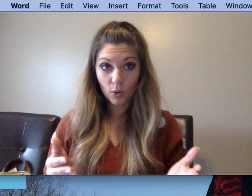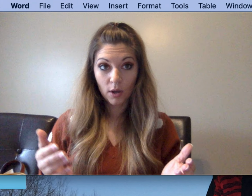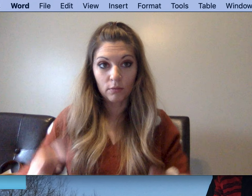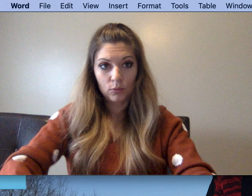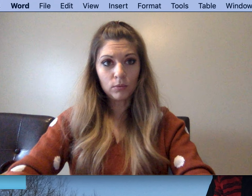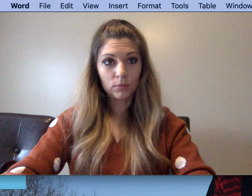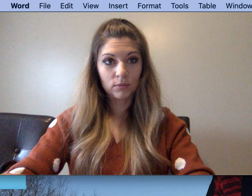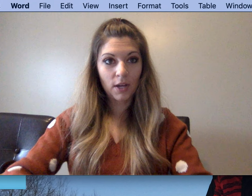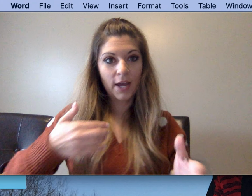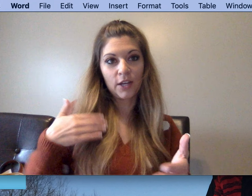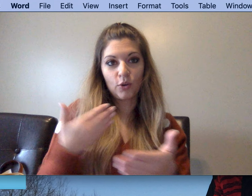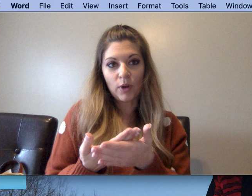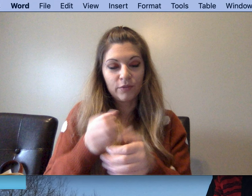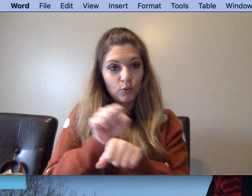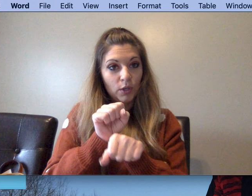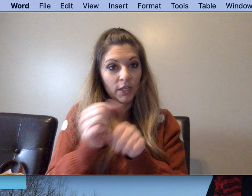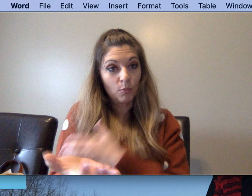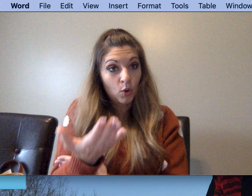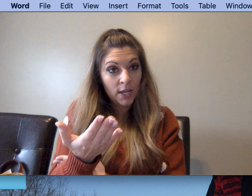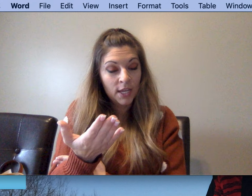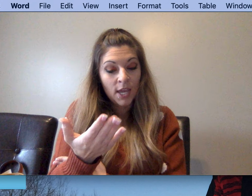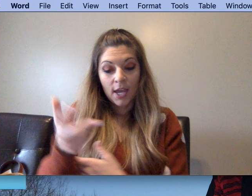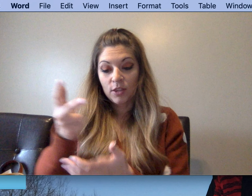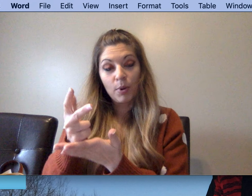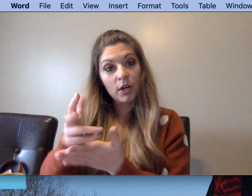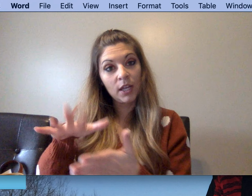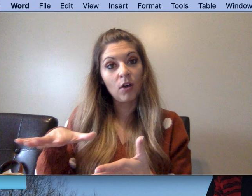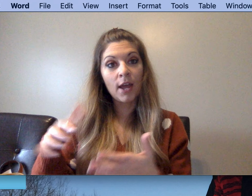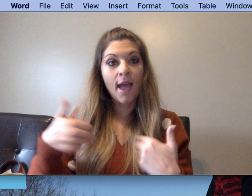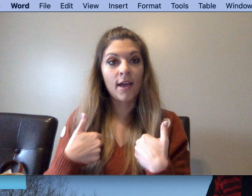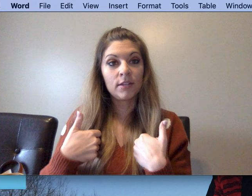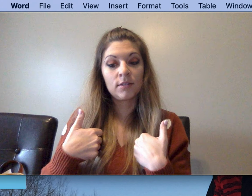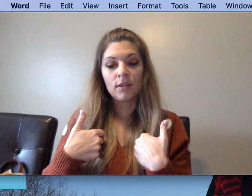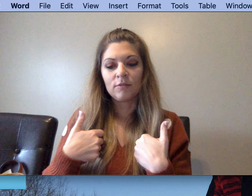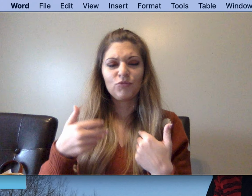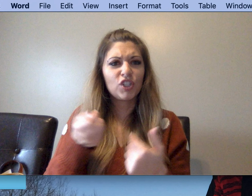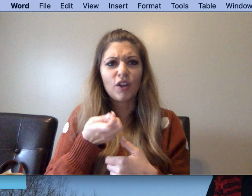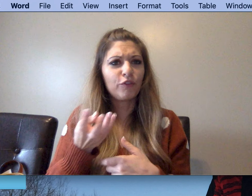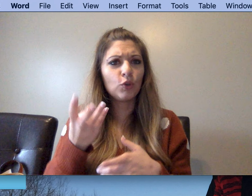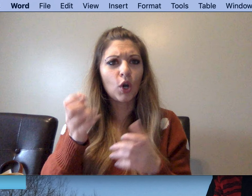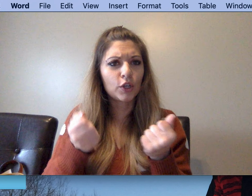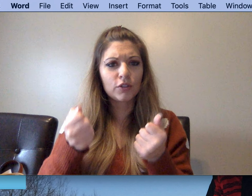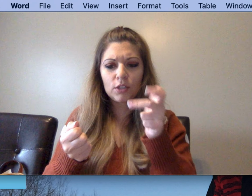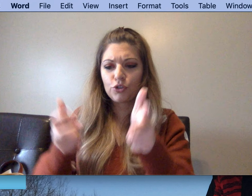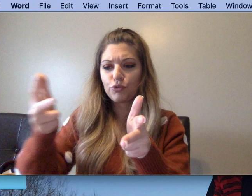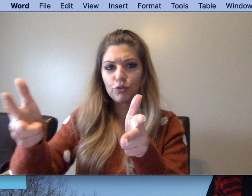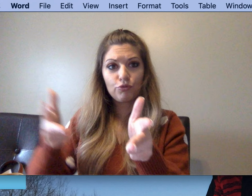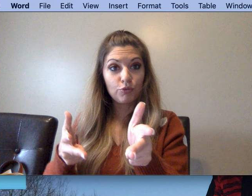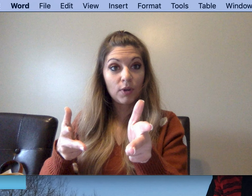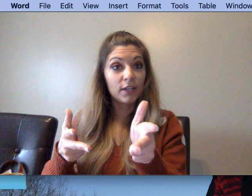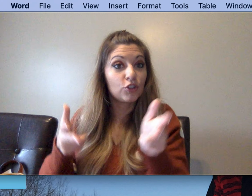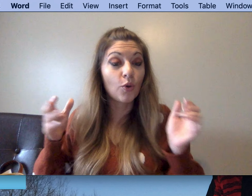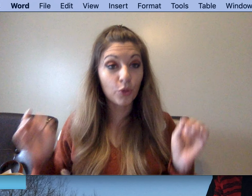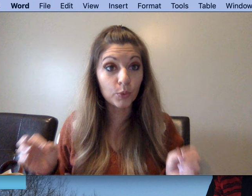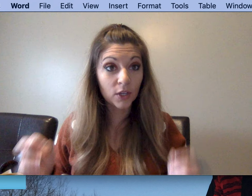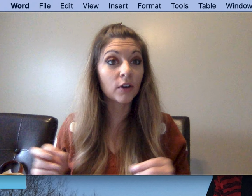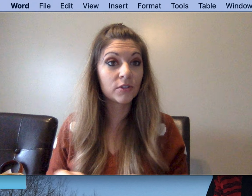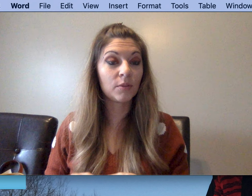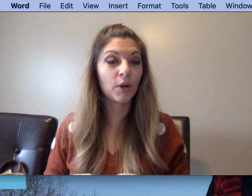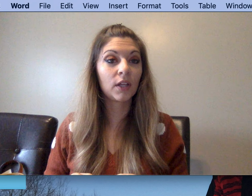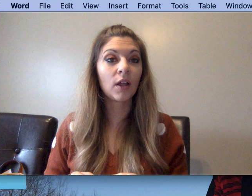So I arrived to work in the morning and the parking lot has just a few cars, like I can show